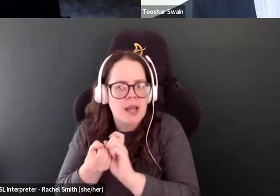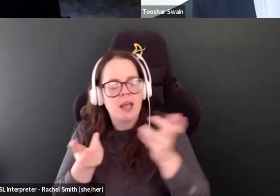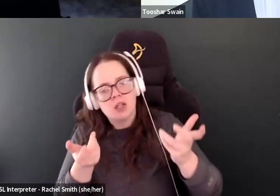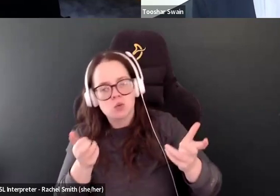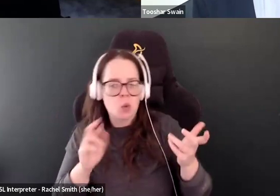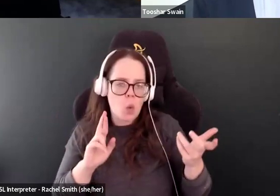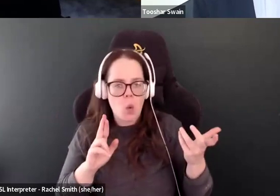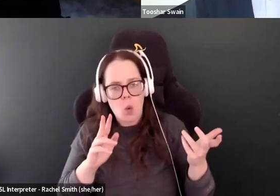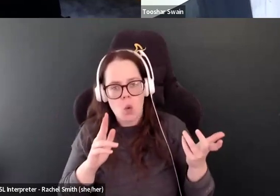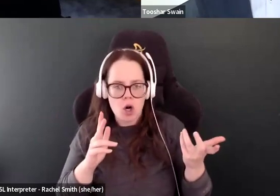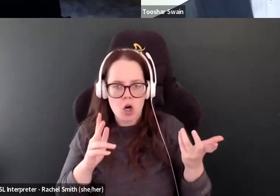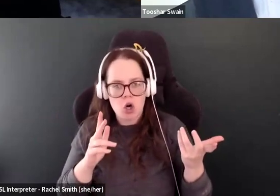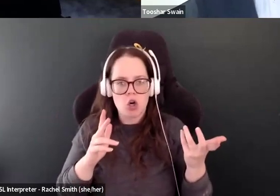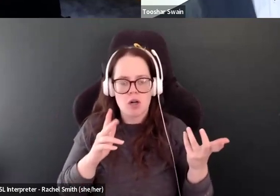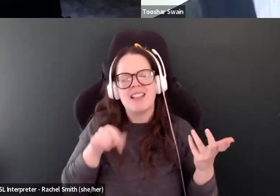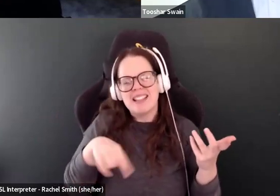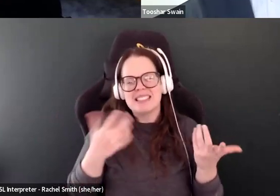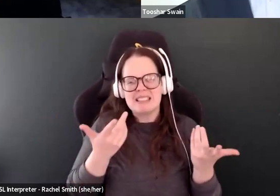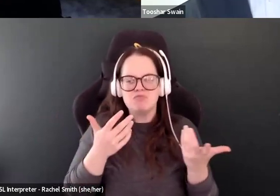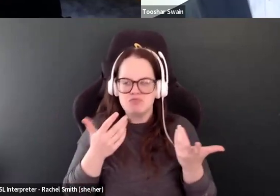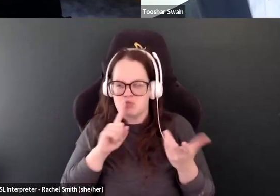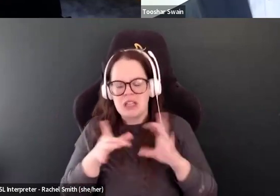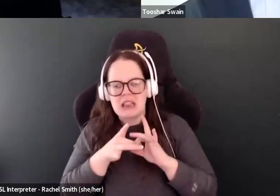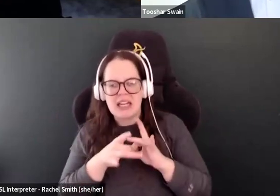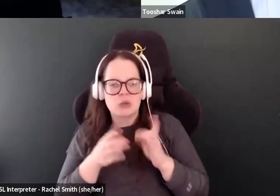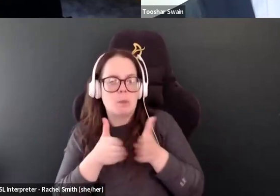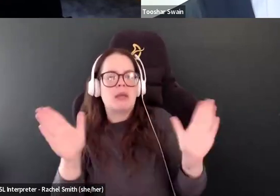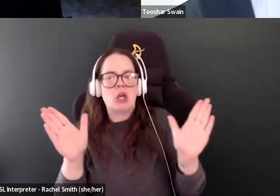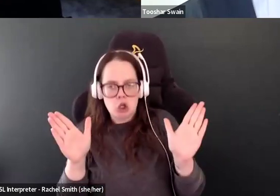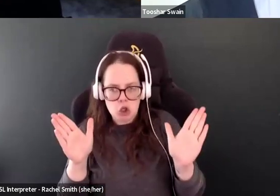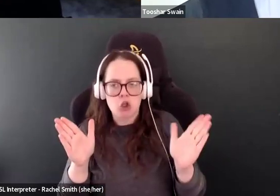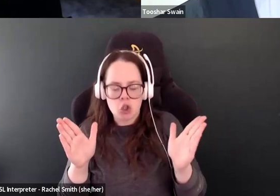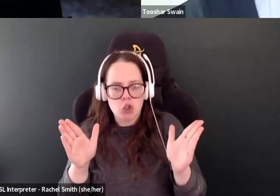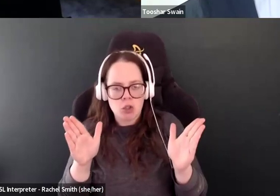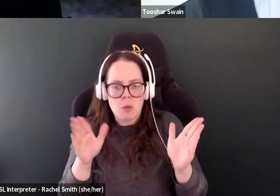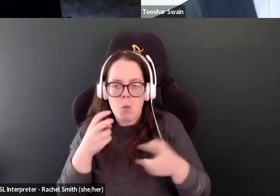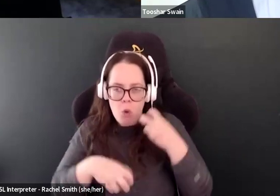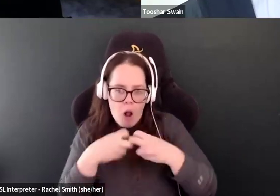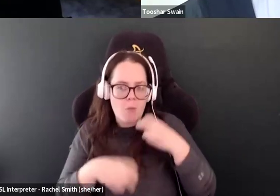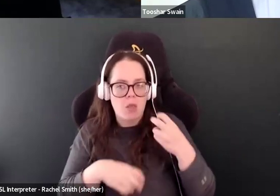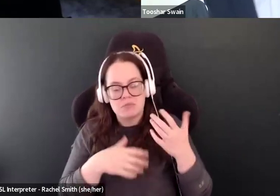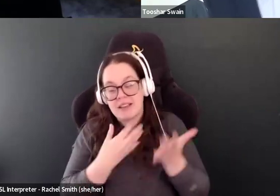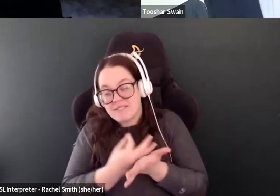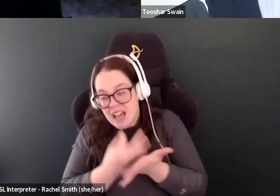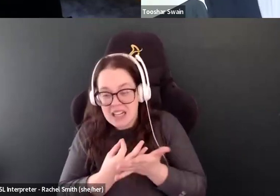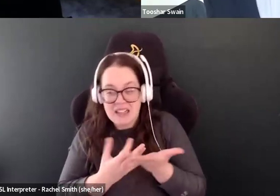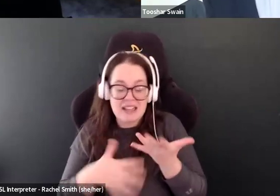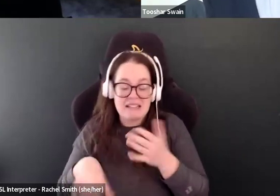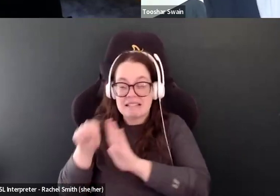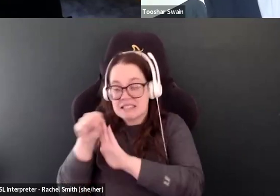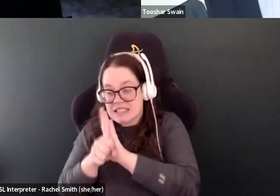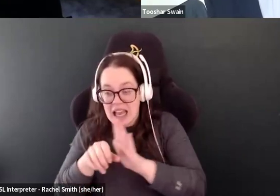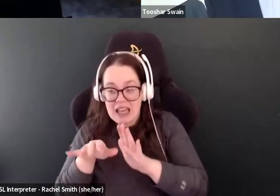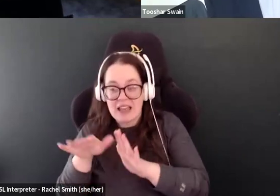pertains to arts funding, maybe at the state and local levels, as well as arts education funding. So could you speak